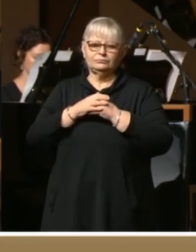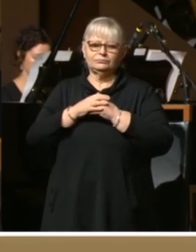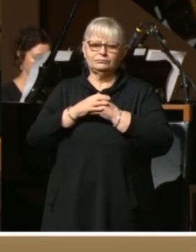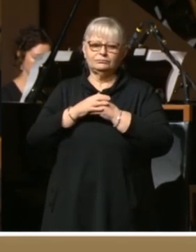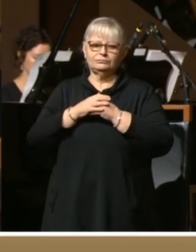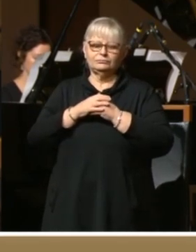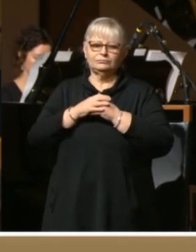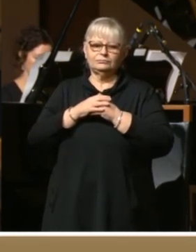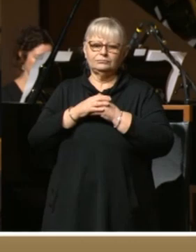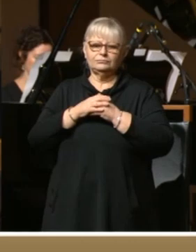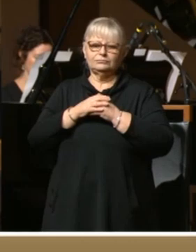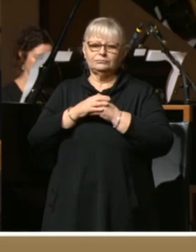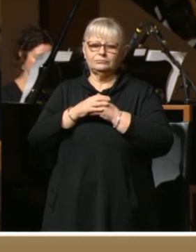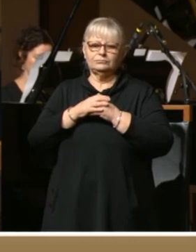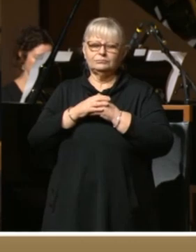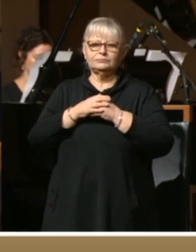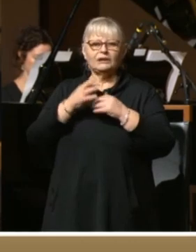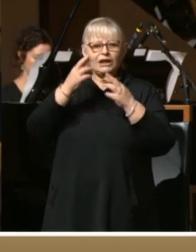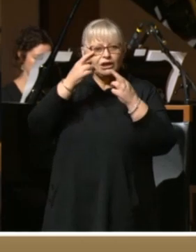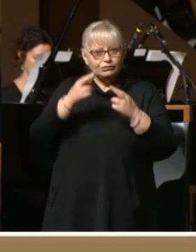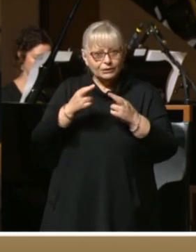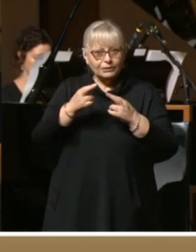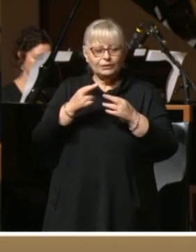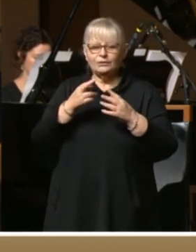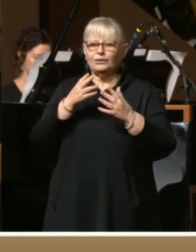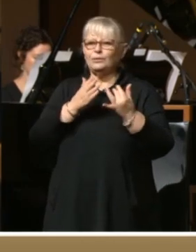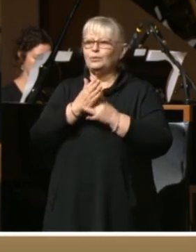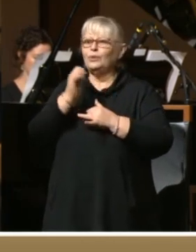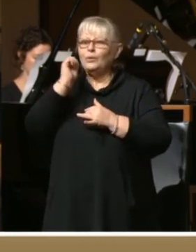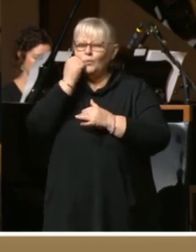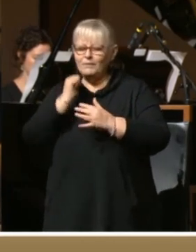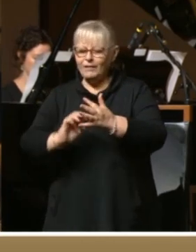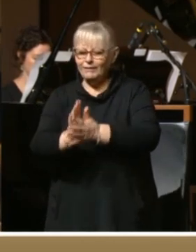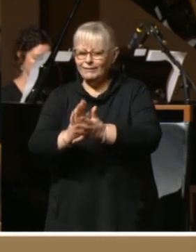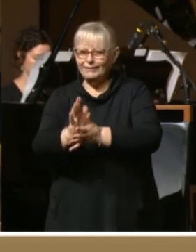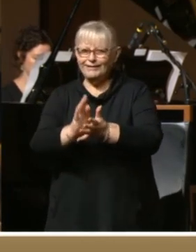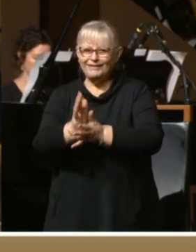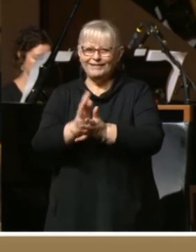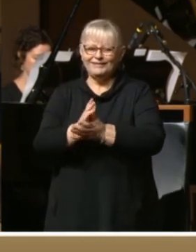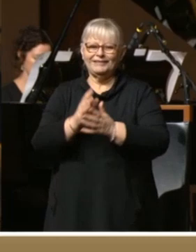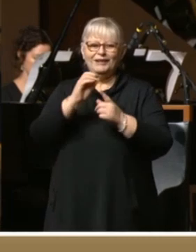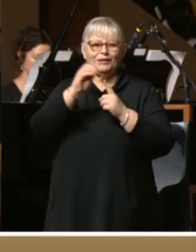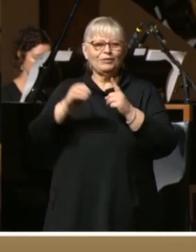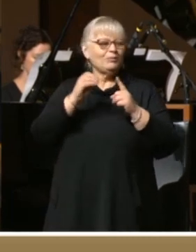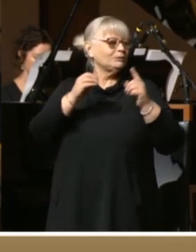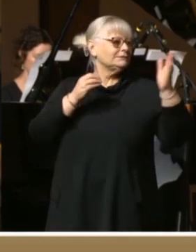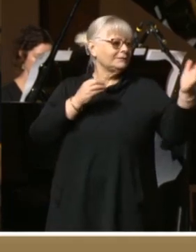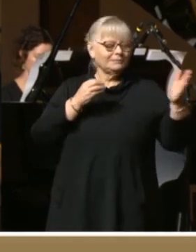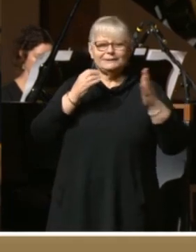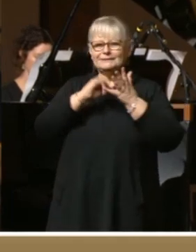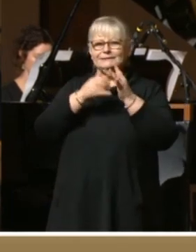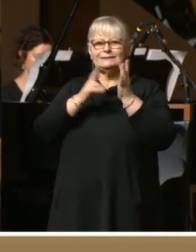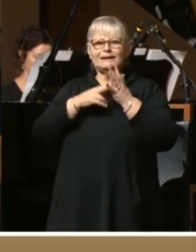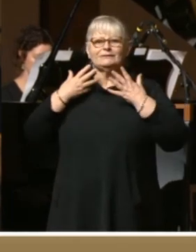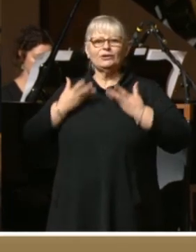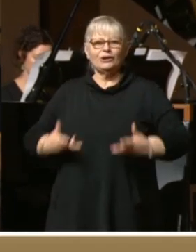Nurubalabua, Girangambirra. Respect is in the warmth of the campfire and the possum skin cloak that shelters all.